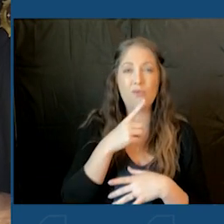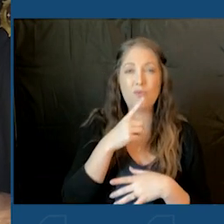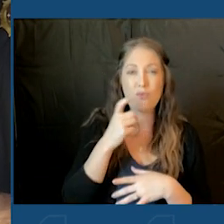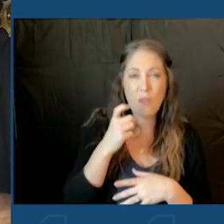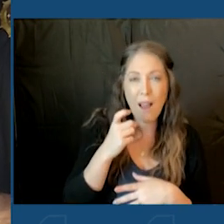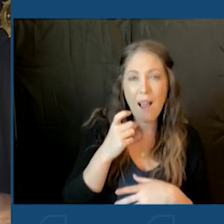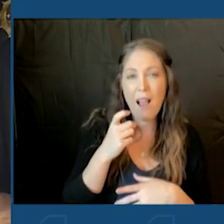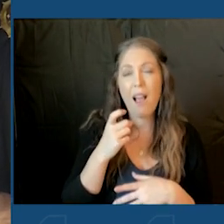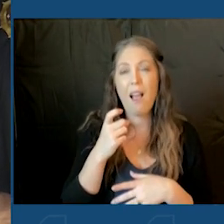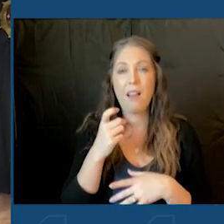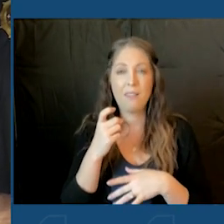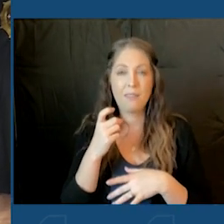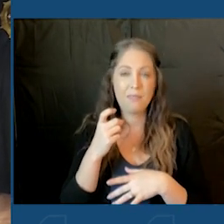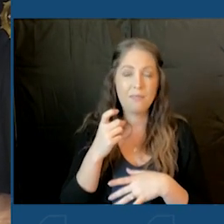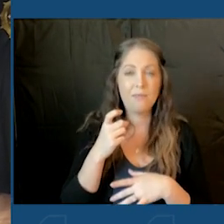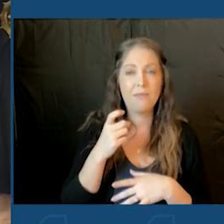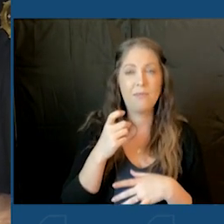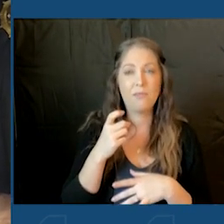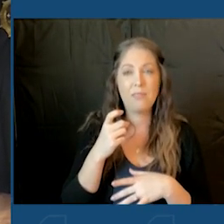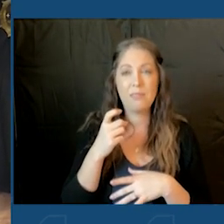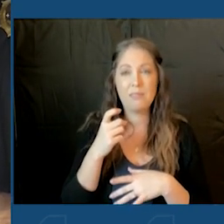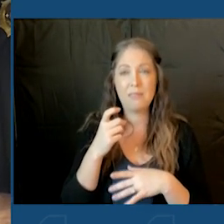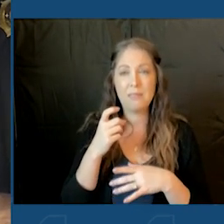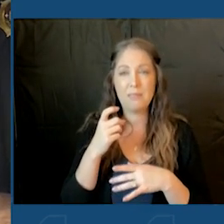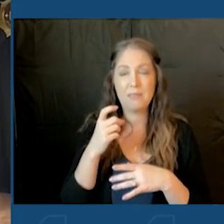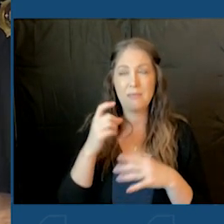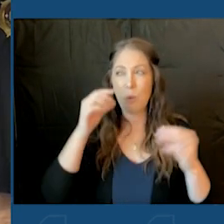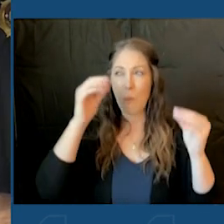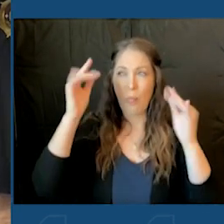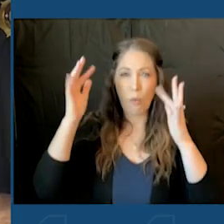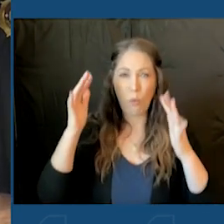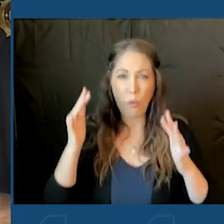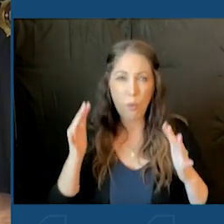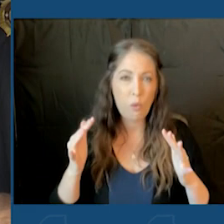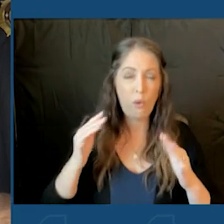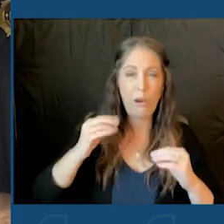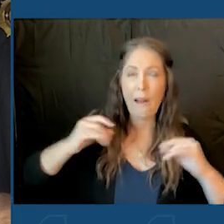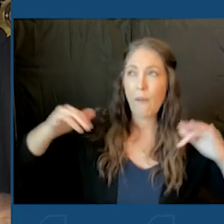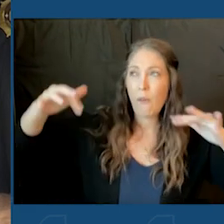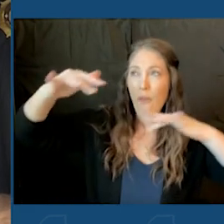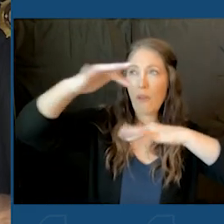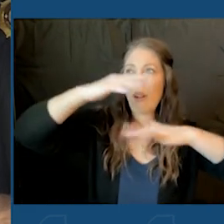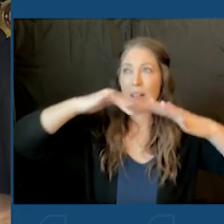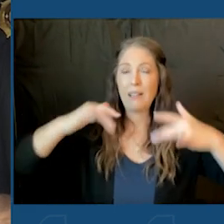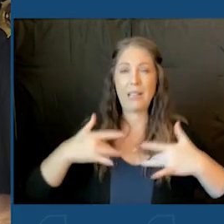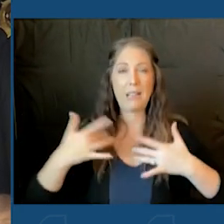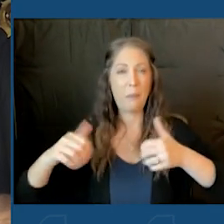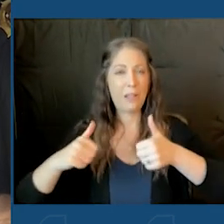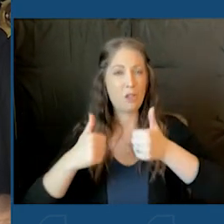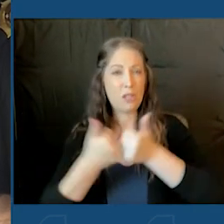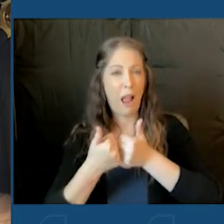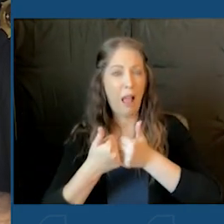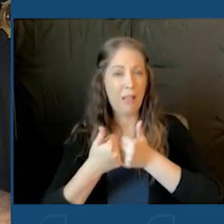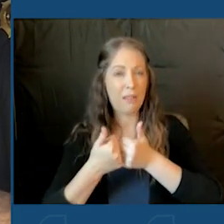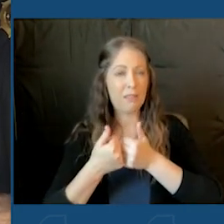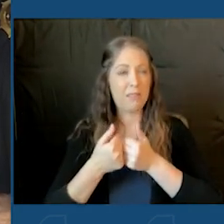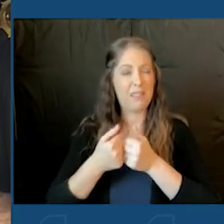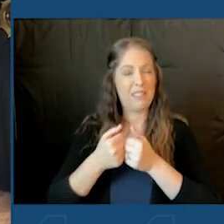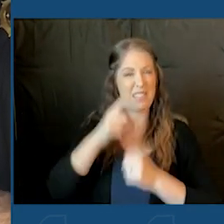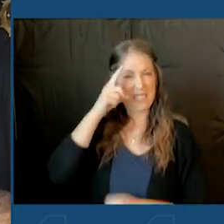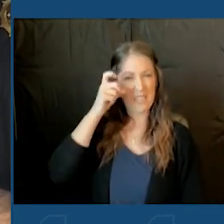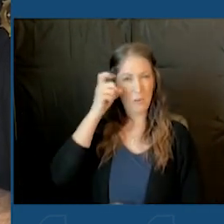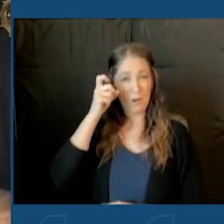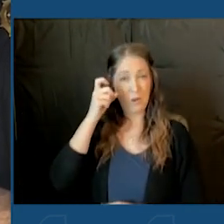the dry conditions that are very challenging. That usually happens much earlier in the summer. So to have this going on this time of